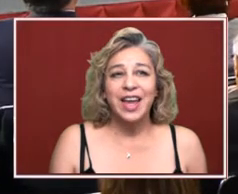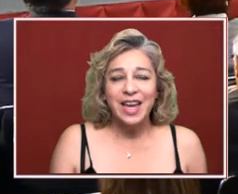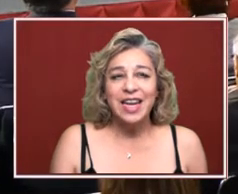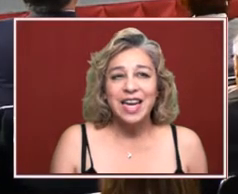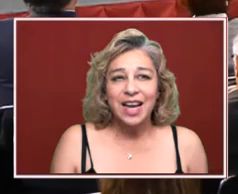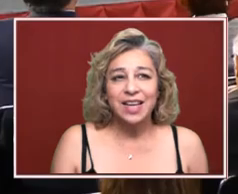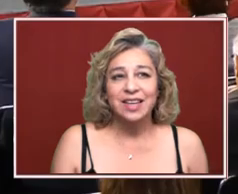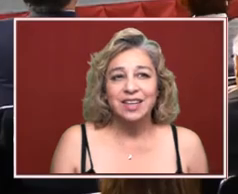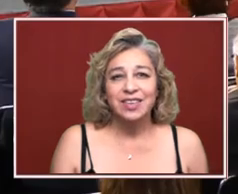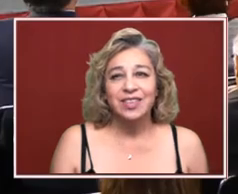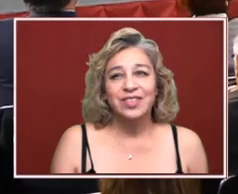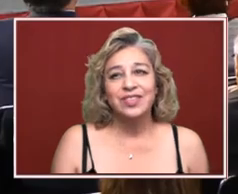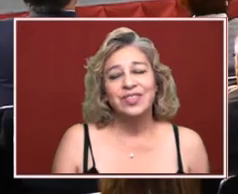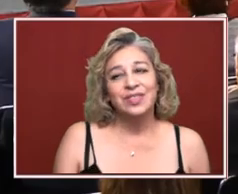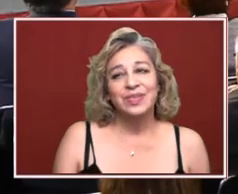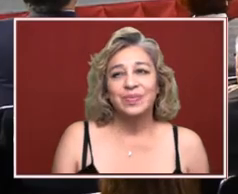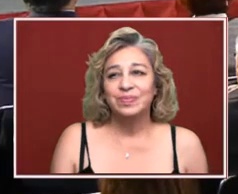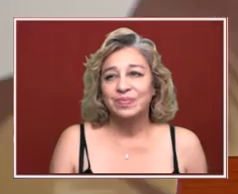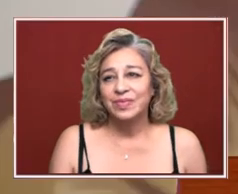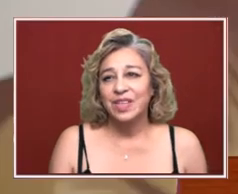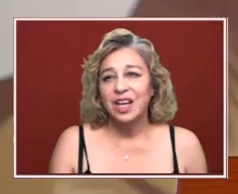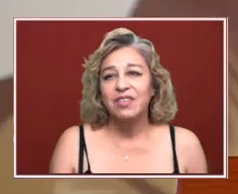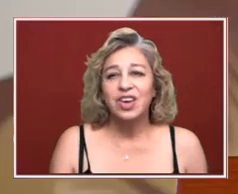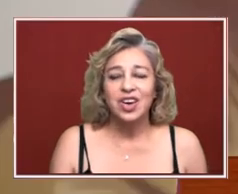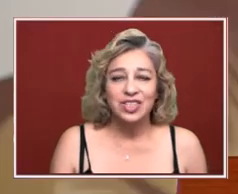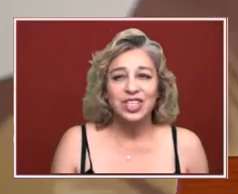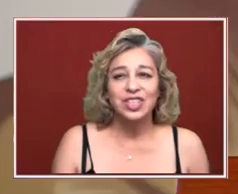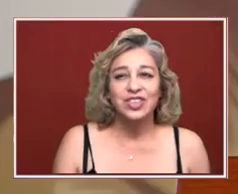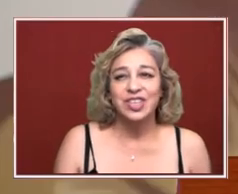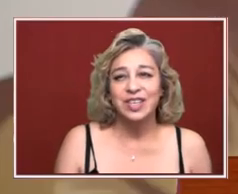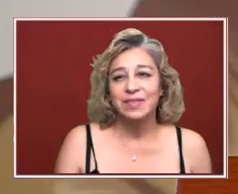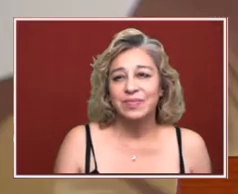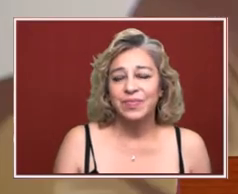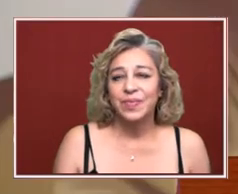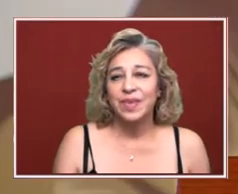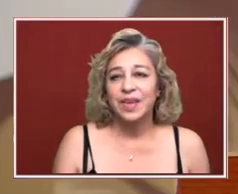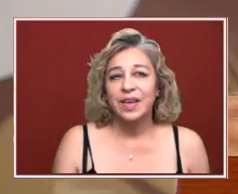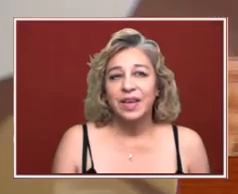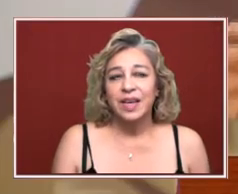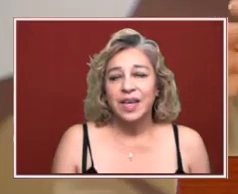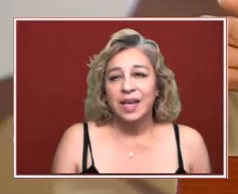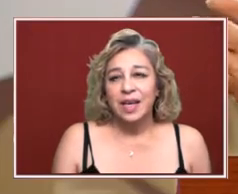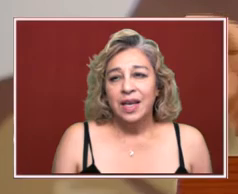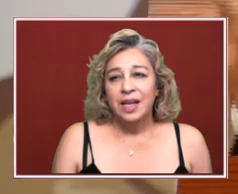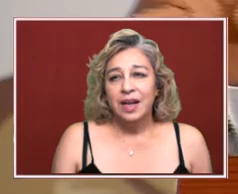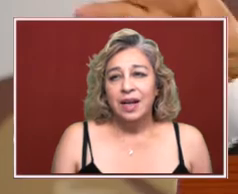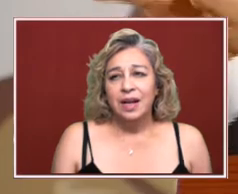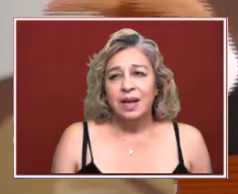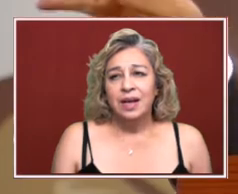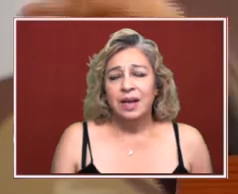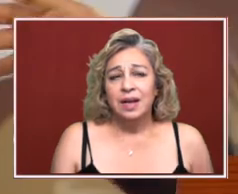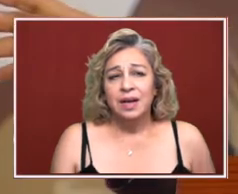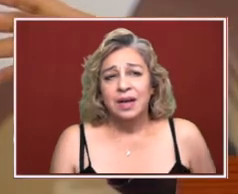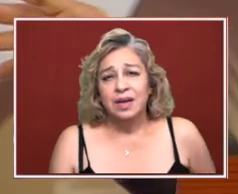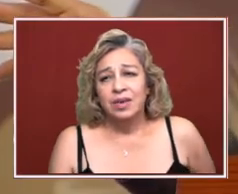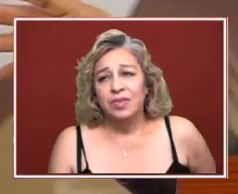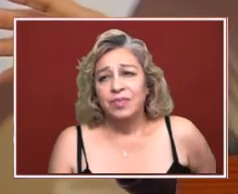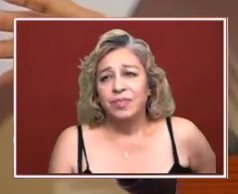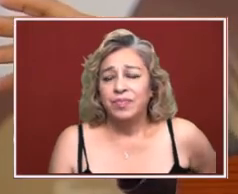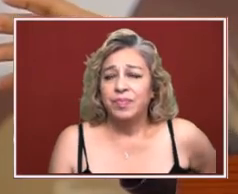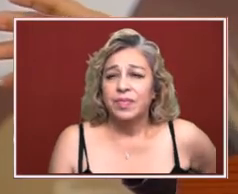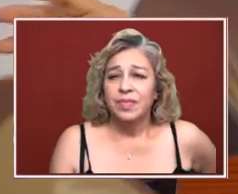article 89. De la Constitución. Of the Constitution. No sé si